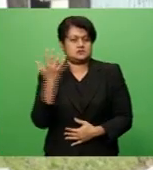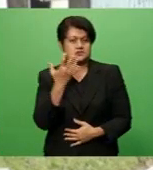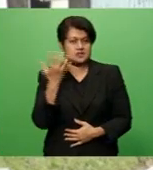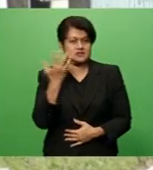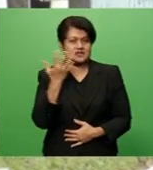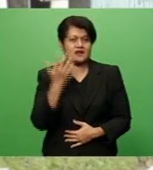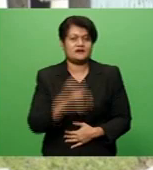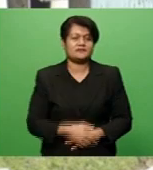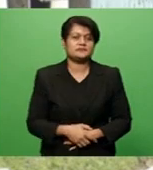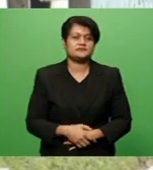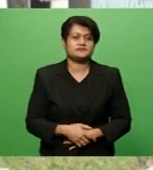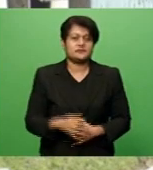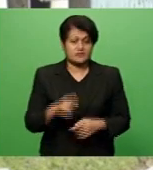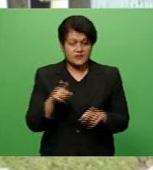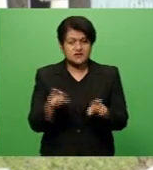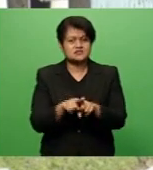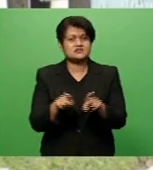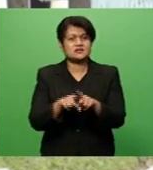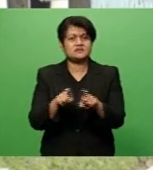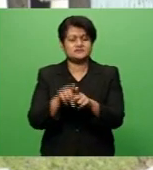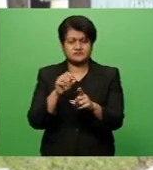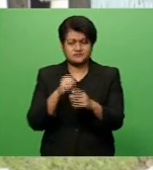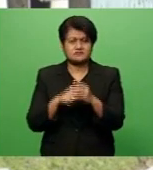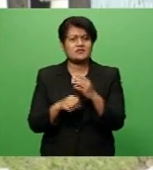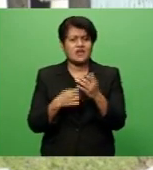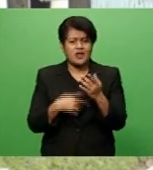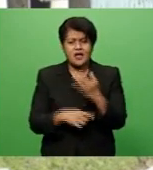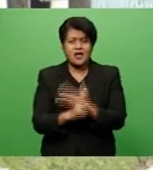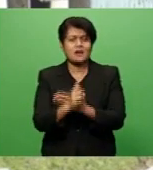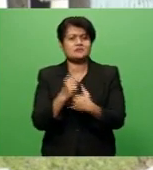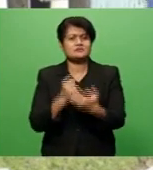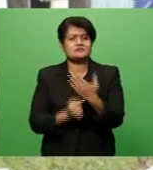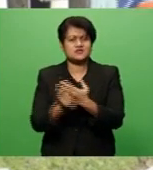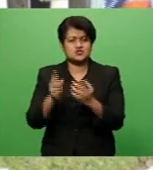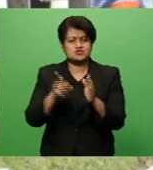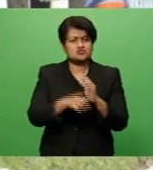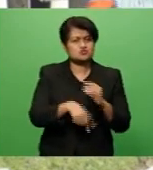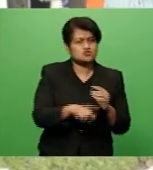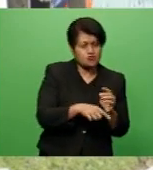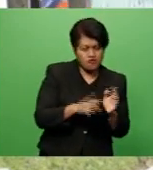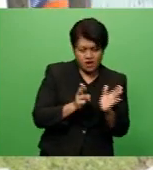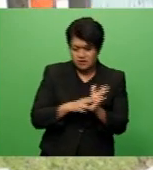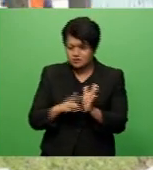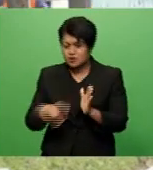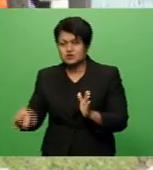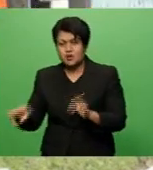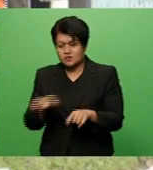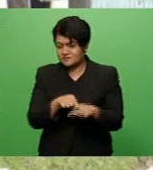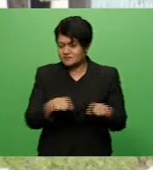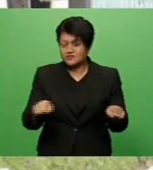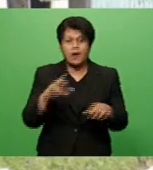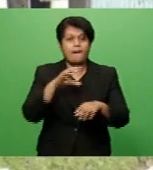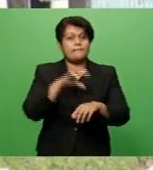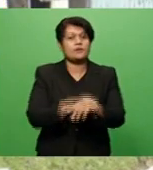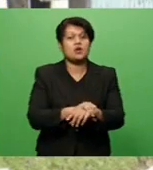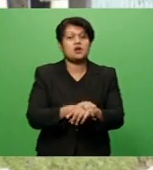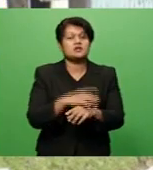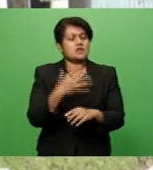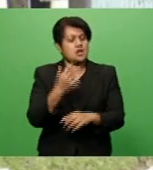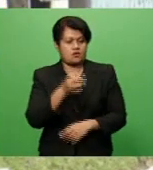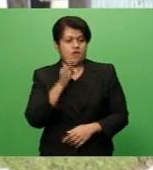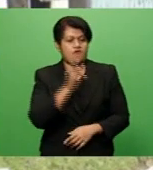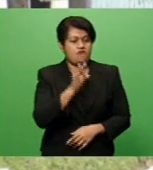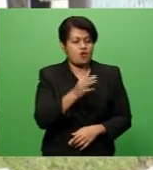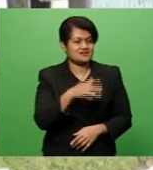Similar events happened in many other informal settlements around the Nausori corridor. Police had to come in and move families when the wind